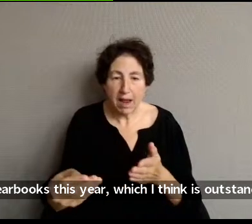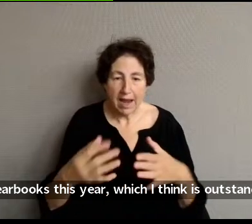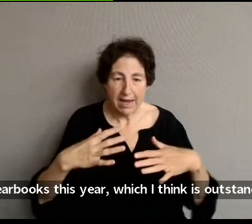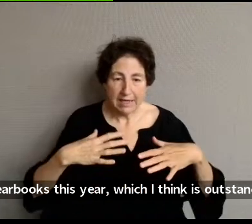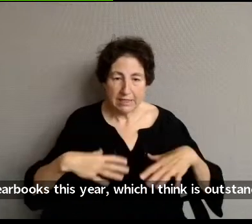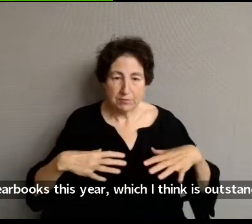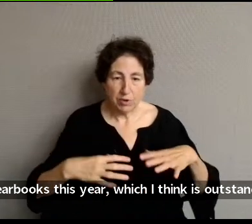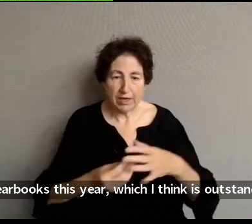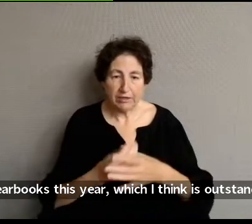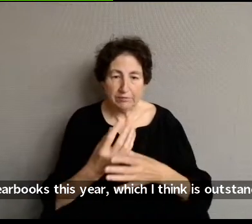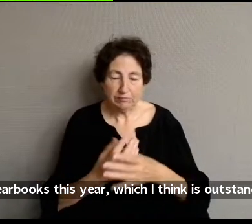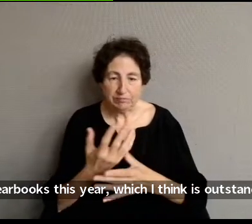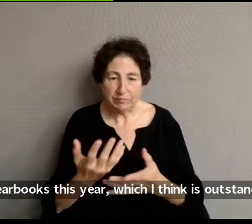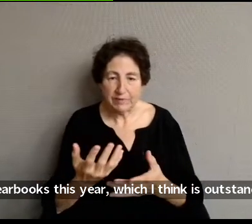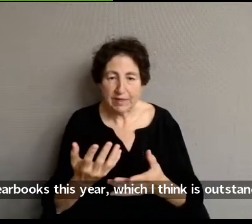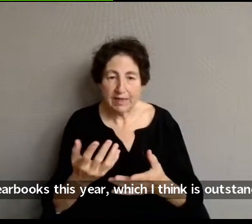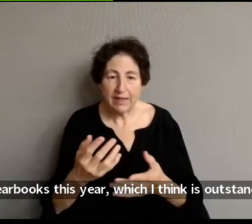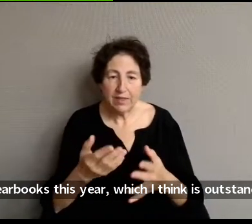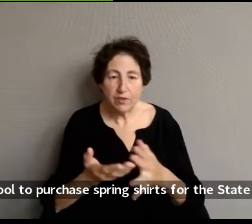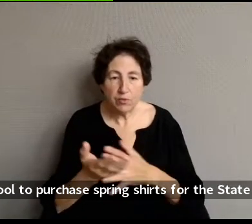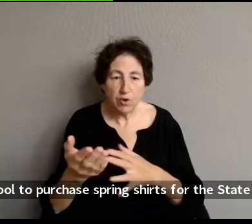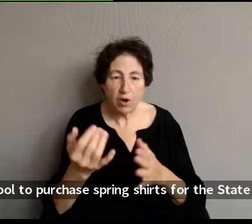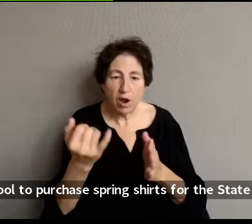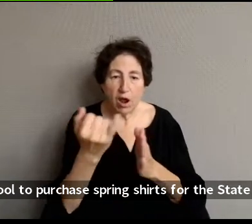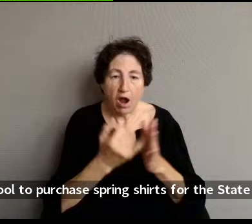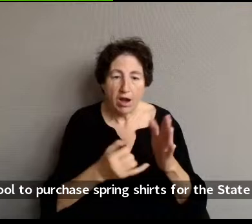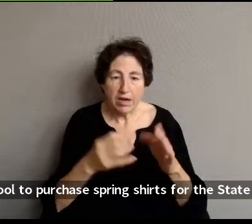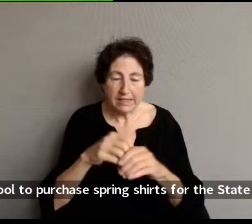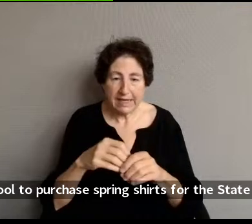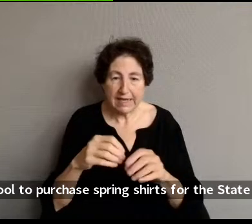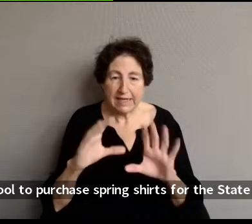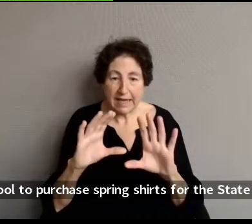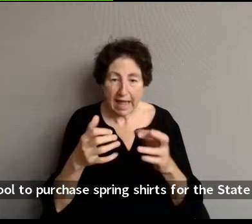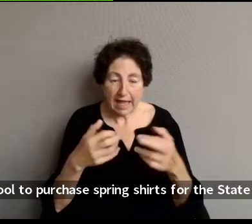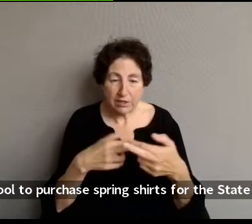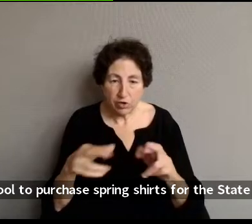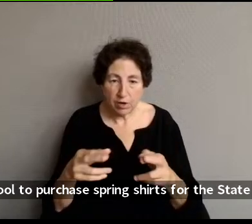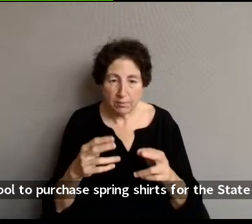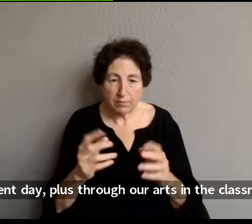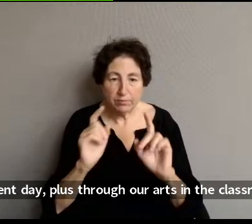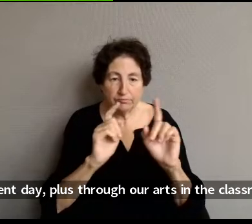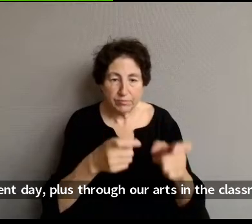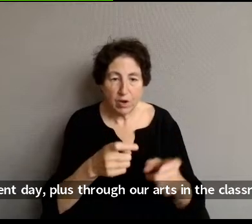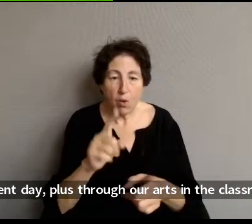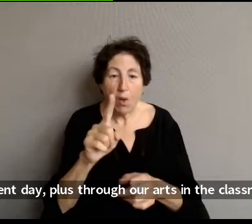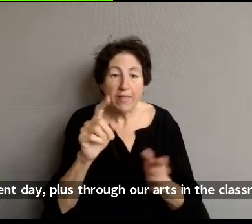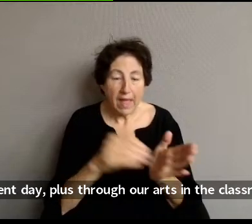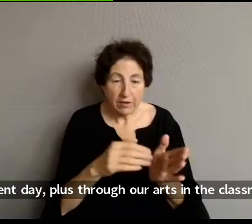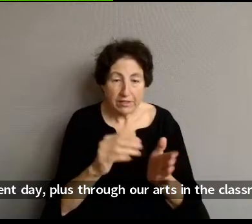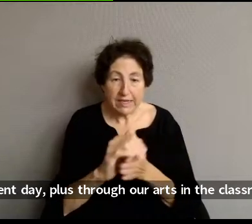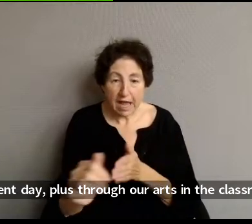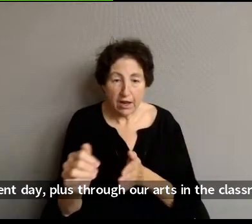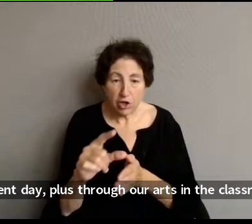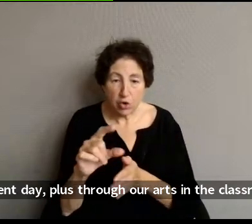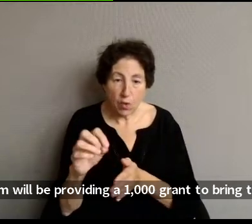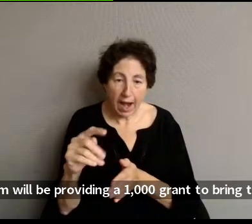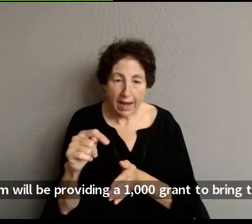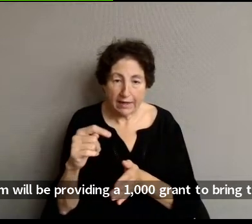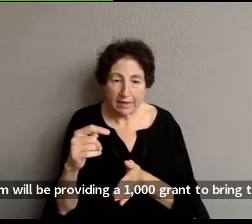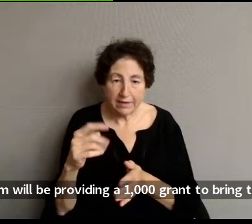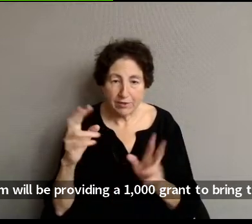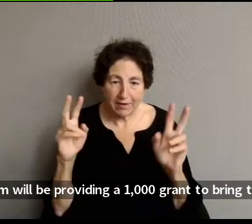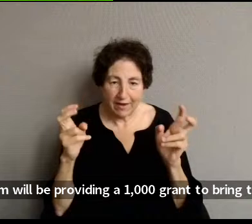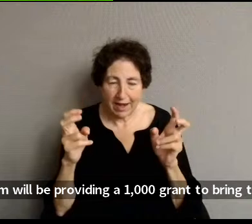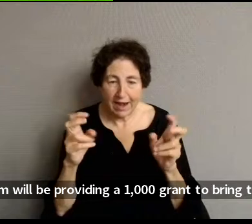assessment day. Plus, through our Arts in the Classroom program, we'll be providing a $1,000 grant to bring the Afriki Lolo drum